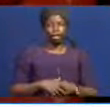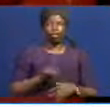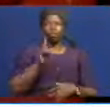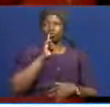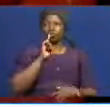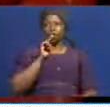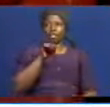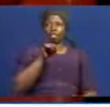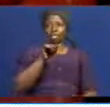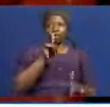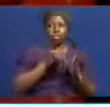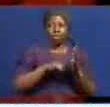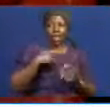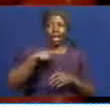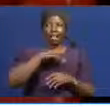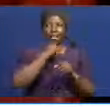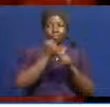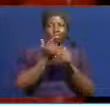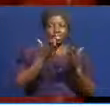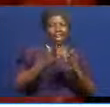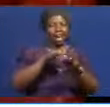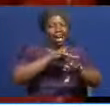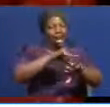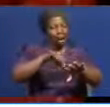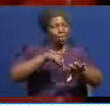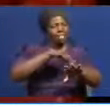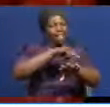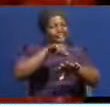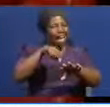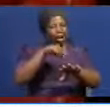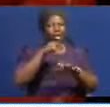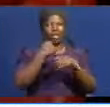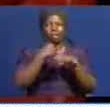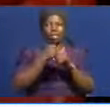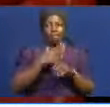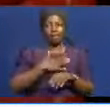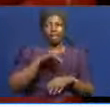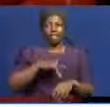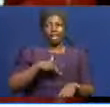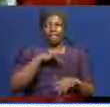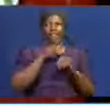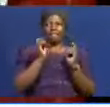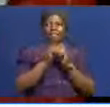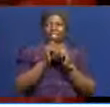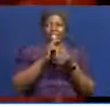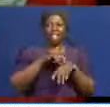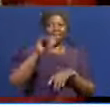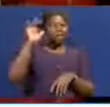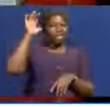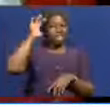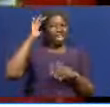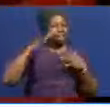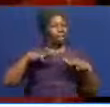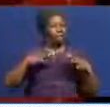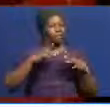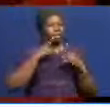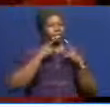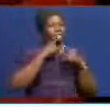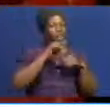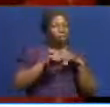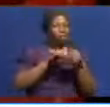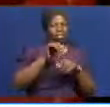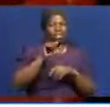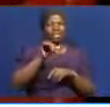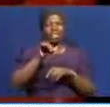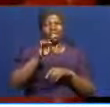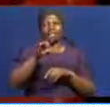So this, what we have been doing here for hours and hours, it pains me when I hear people saying, you know, about adultery and